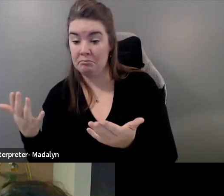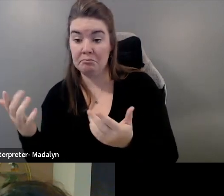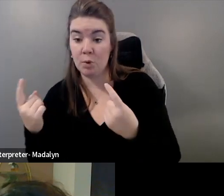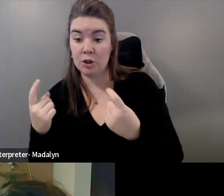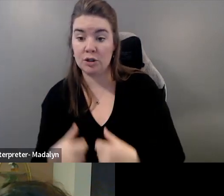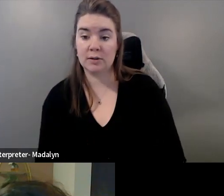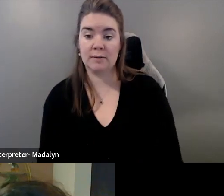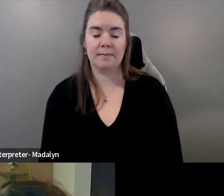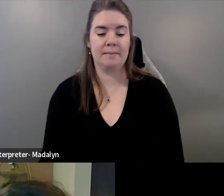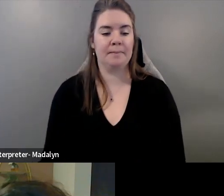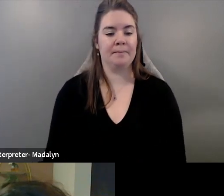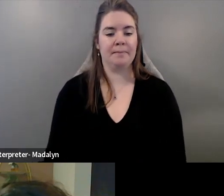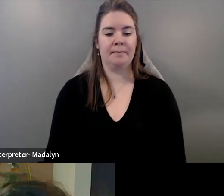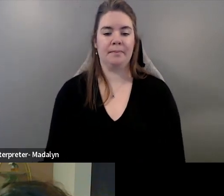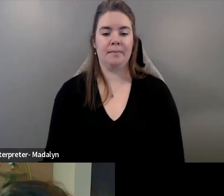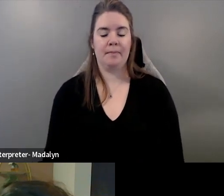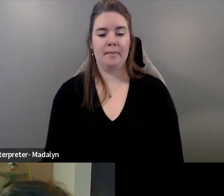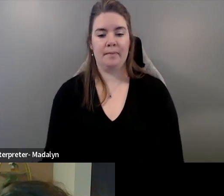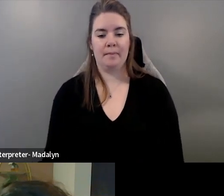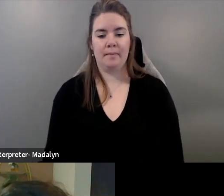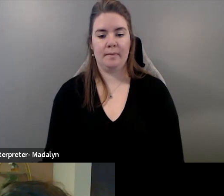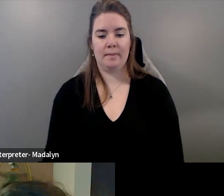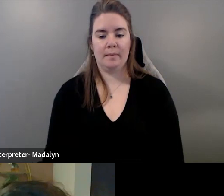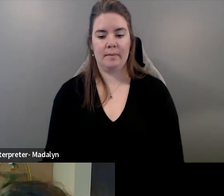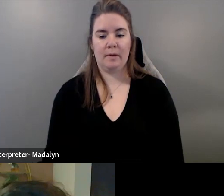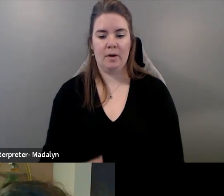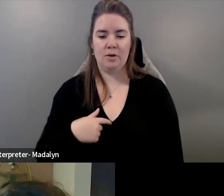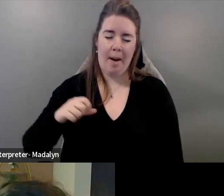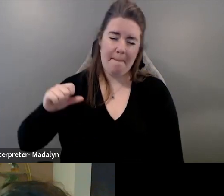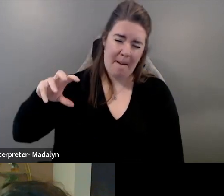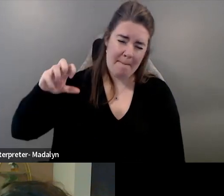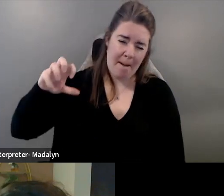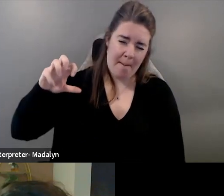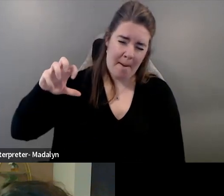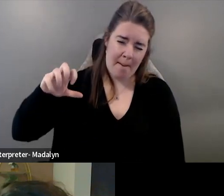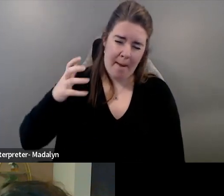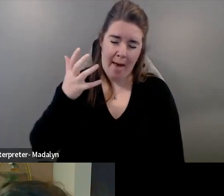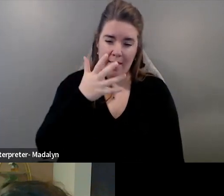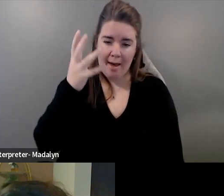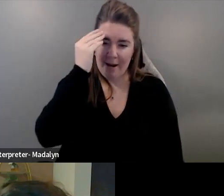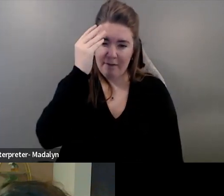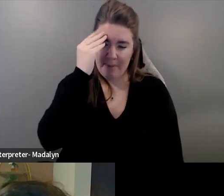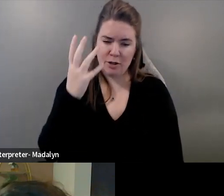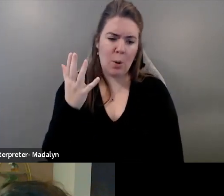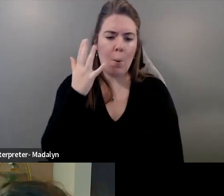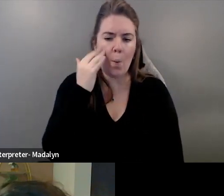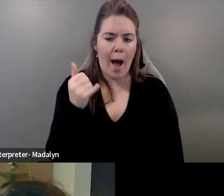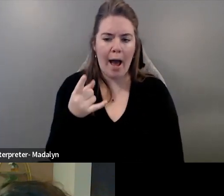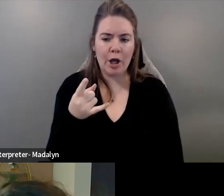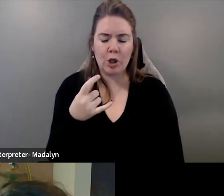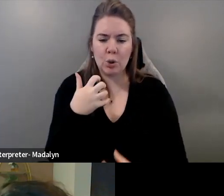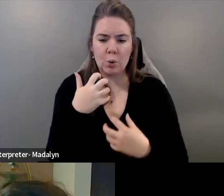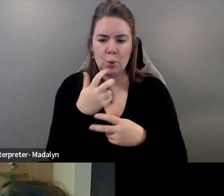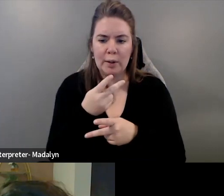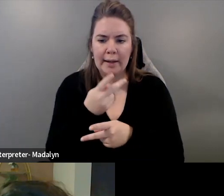so I have bombarded y'all with a bunch of information. Why should you care? First of